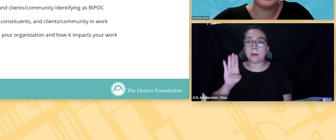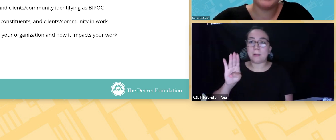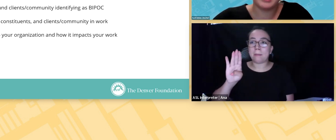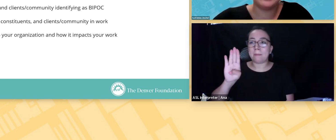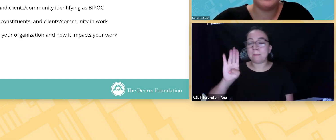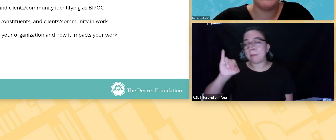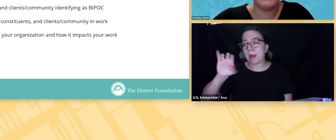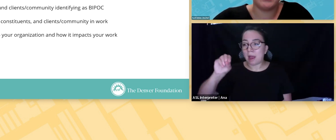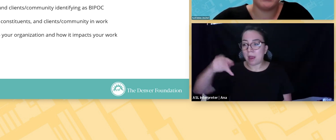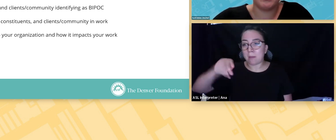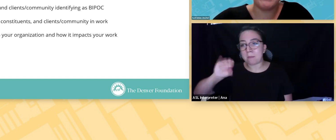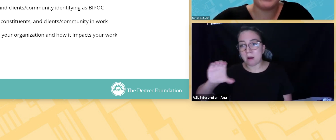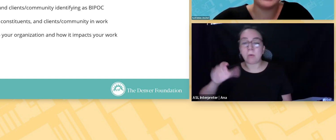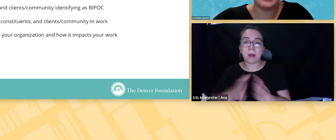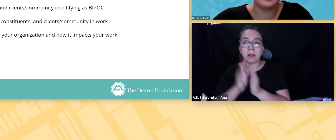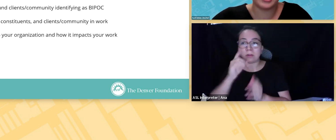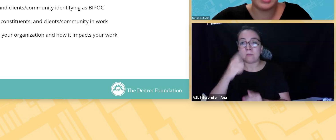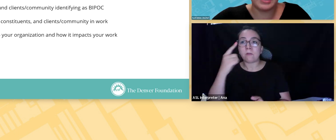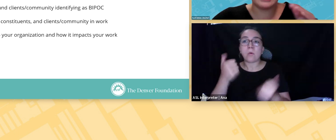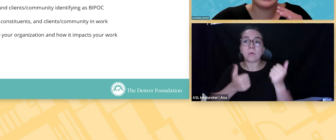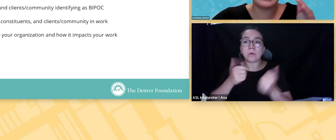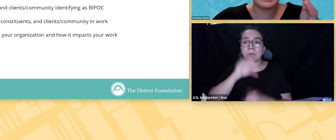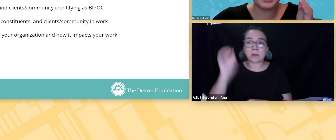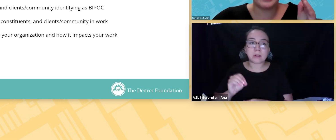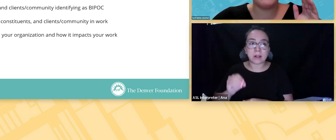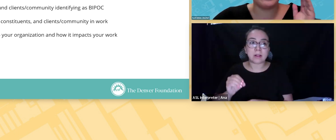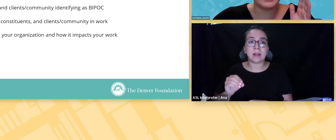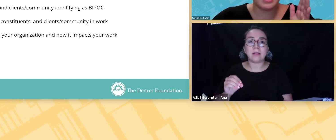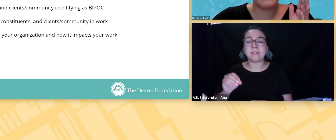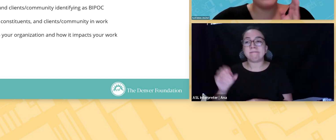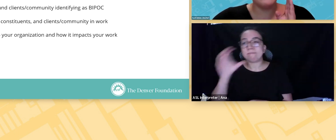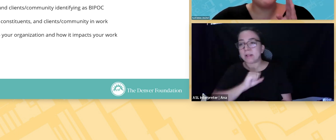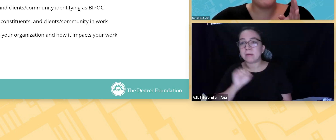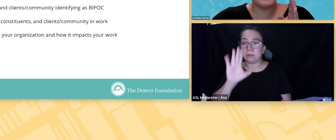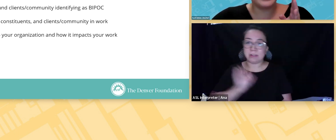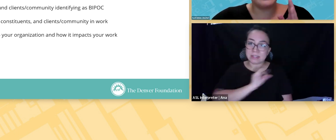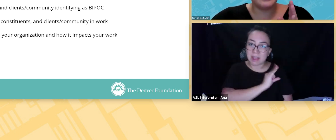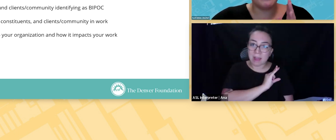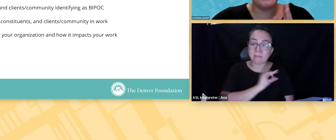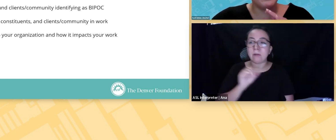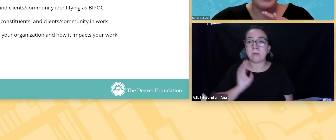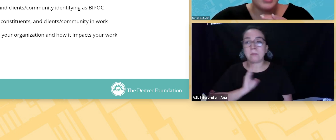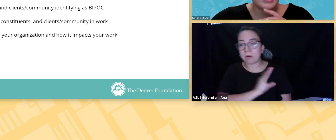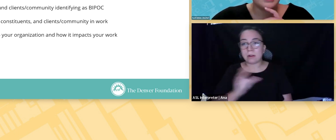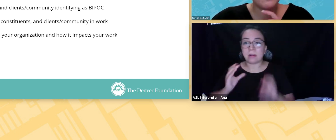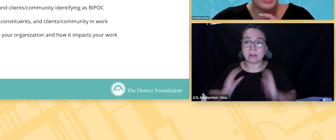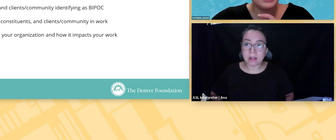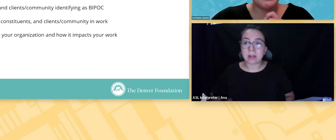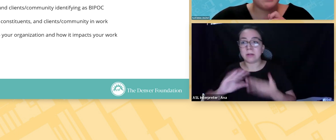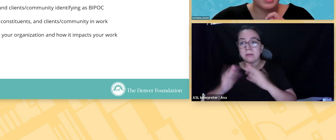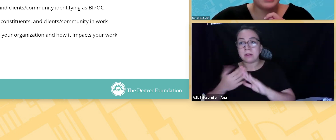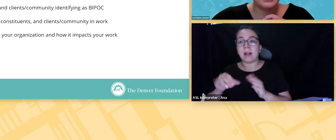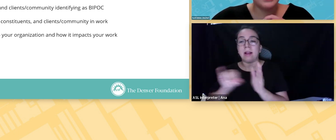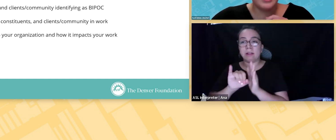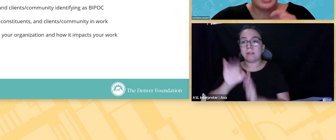We will also ask you for what percentage as an estimate of your staff, board, and client or community identify